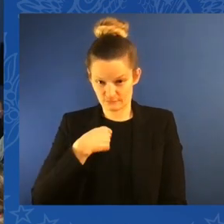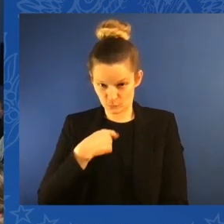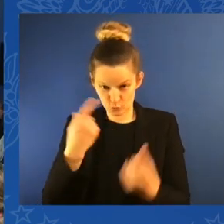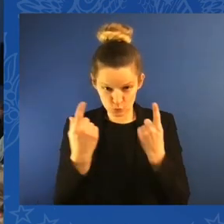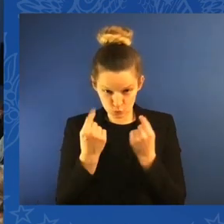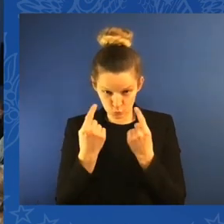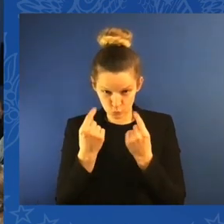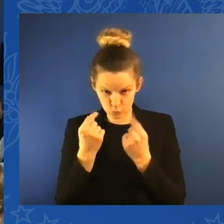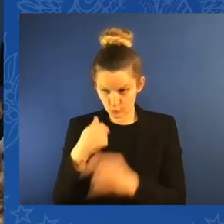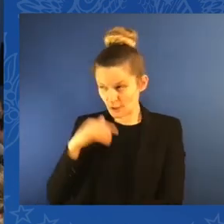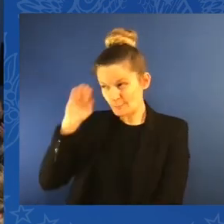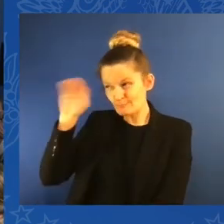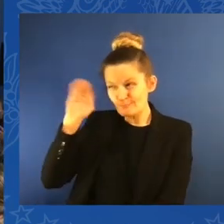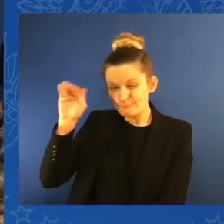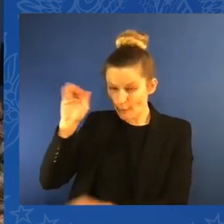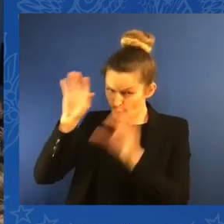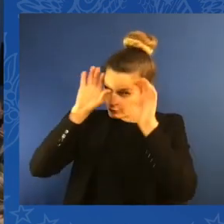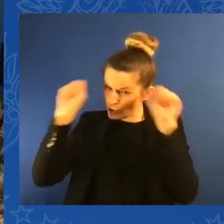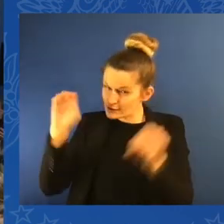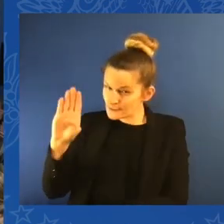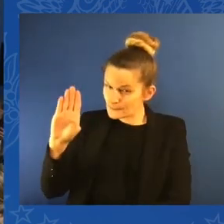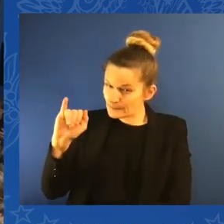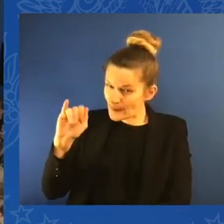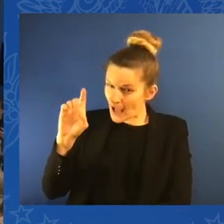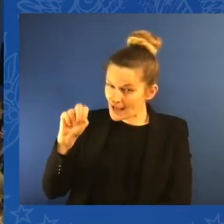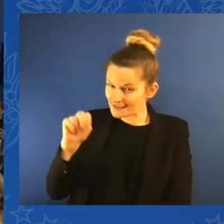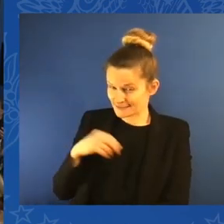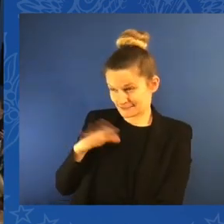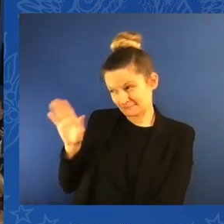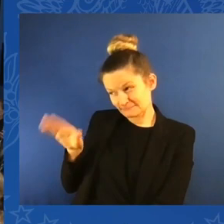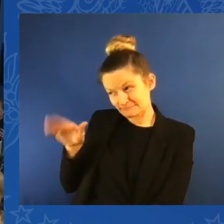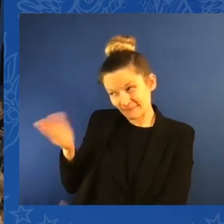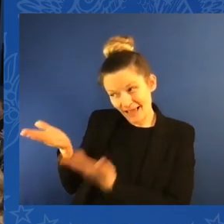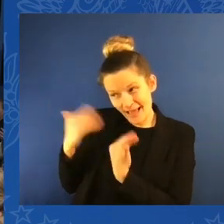here together. So thank you. Thank you for that.